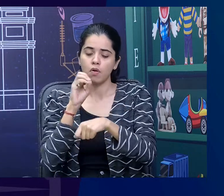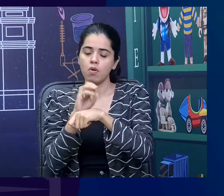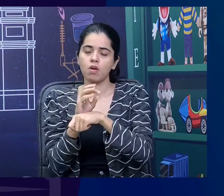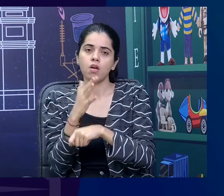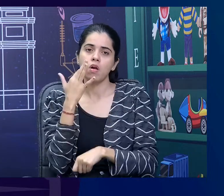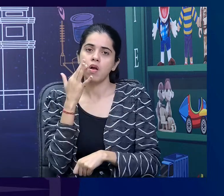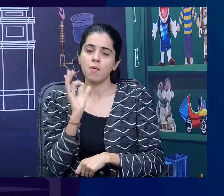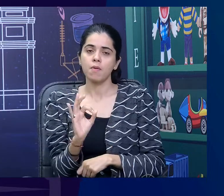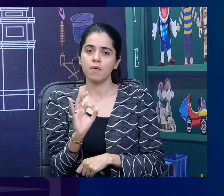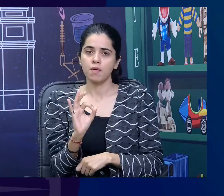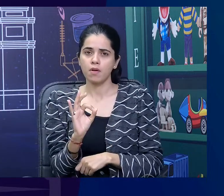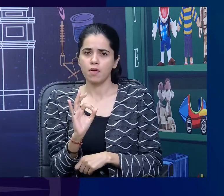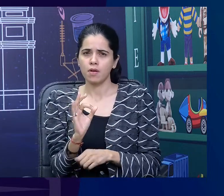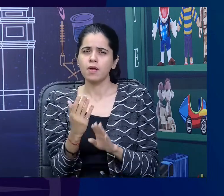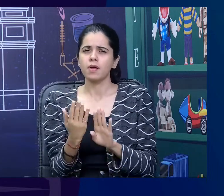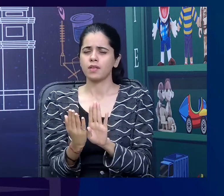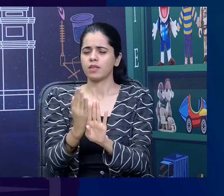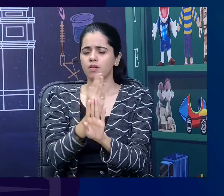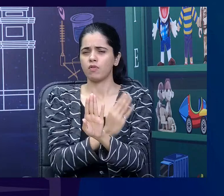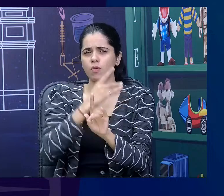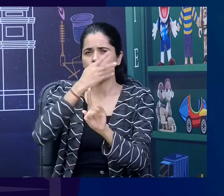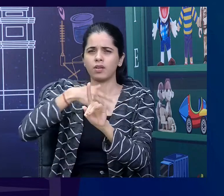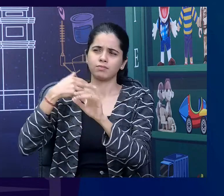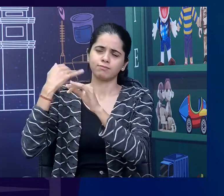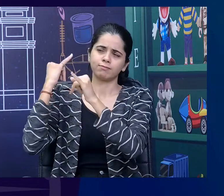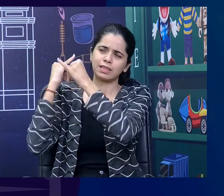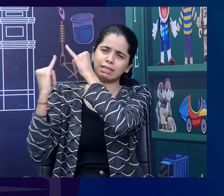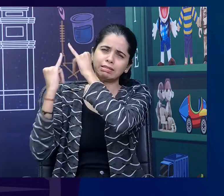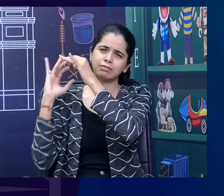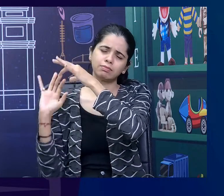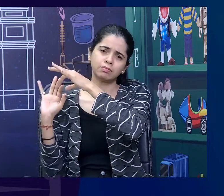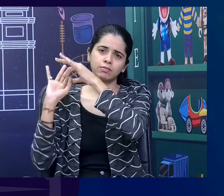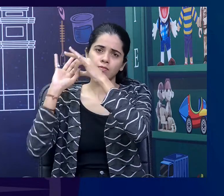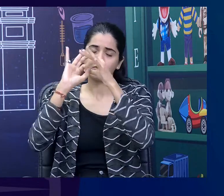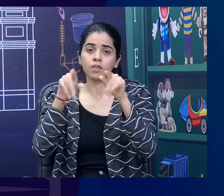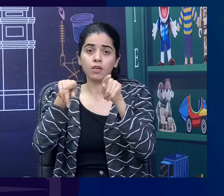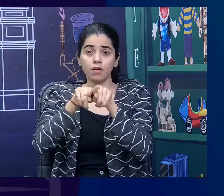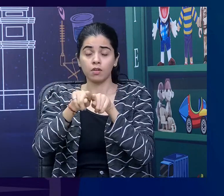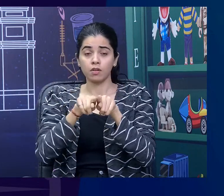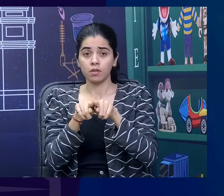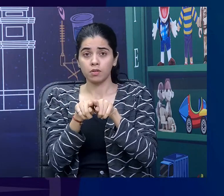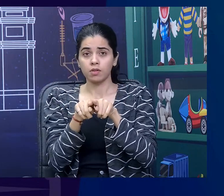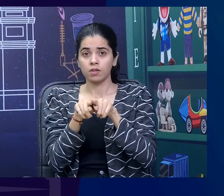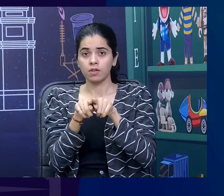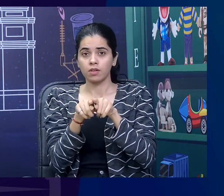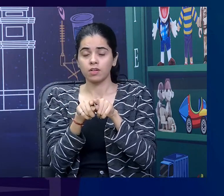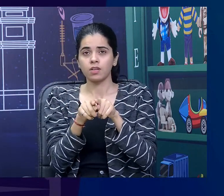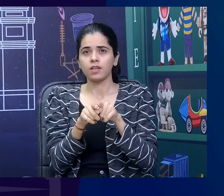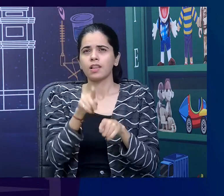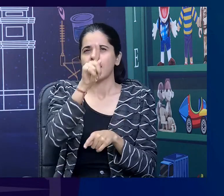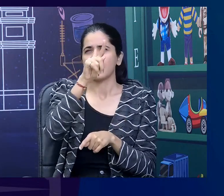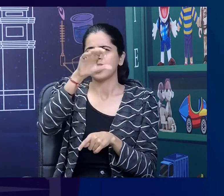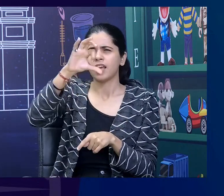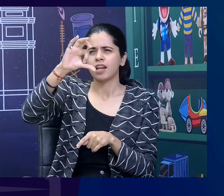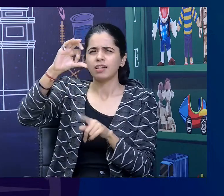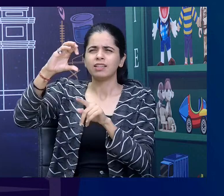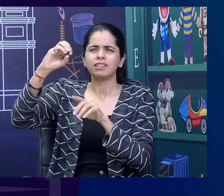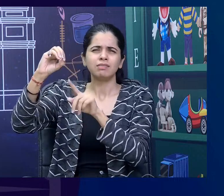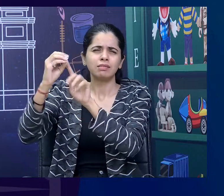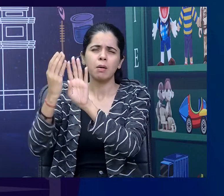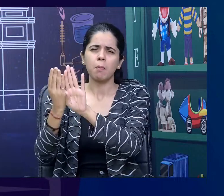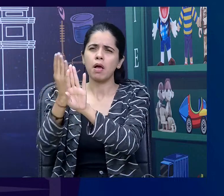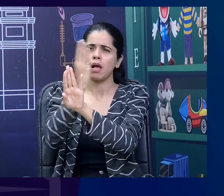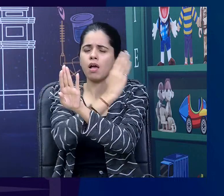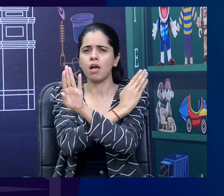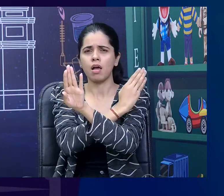necessary, we'll go a little back into the history of differentiation. Even if you look into the early 19th or mid 19th